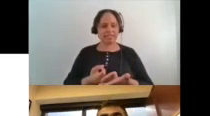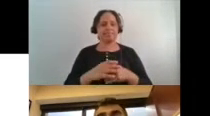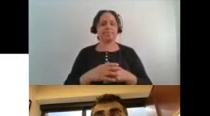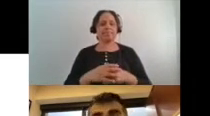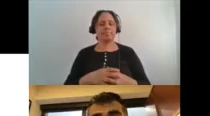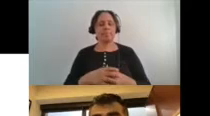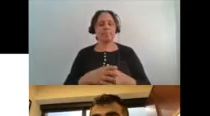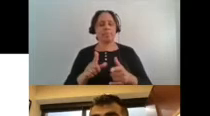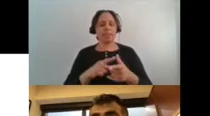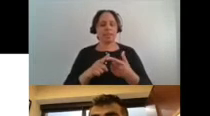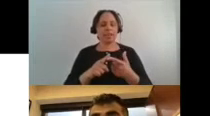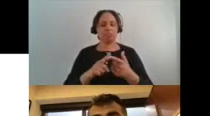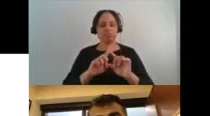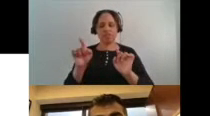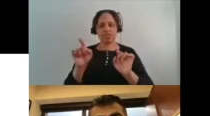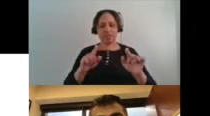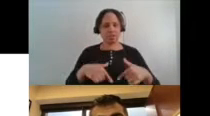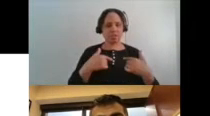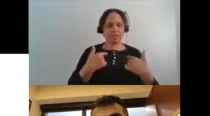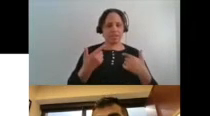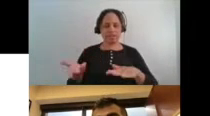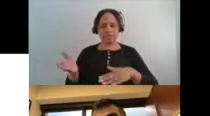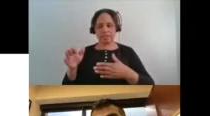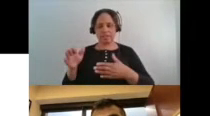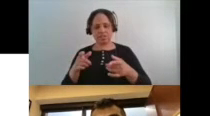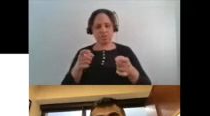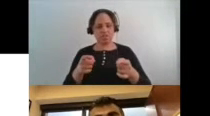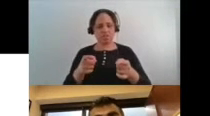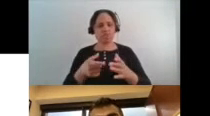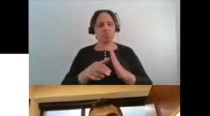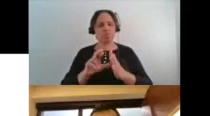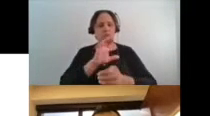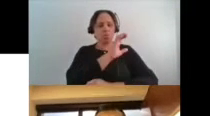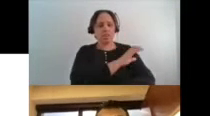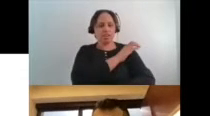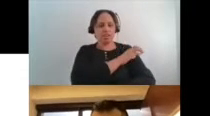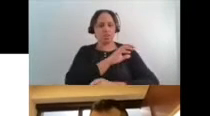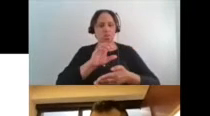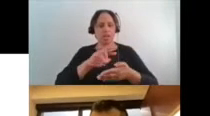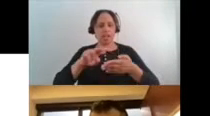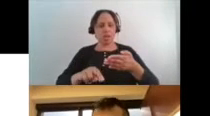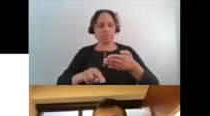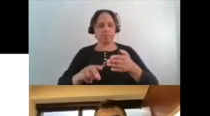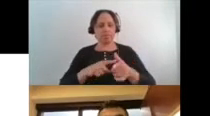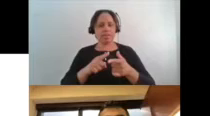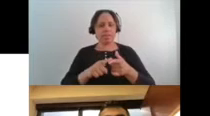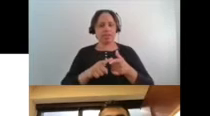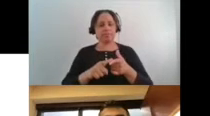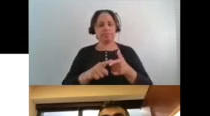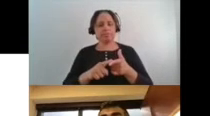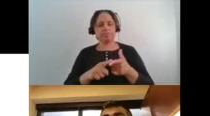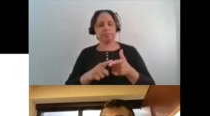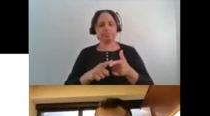and then distinguish a little bit between living and deceased donation, review our clinical outcomes, and then lead to our transplant coordinator who can talk